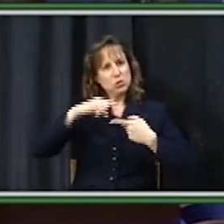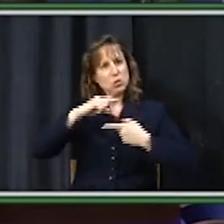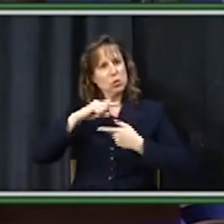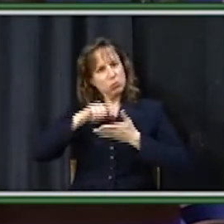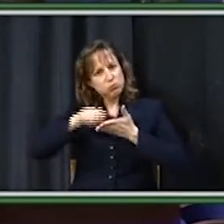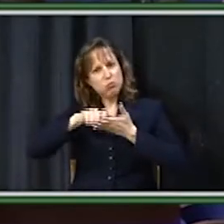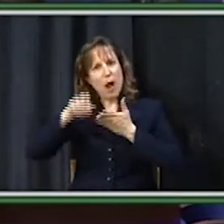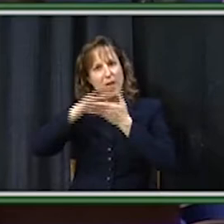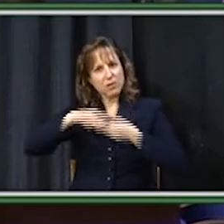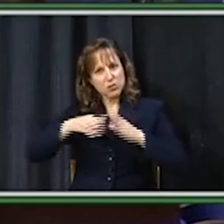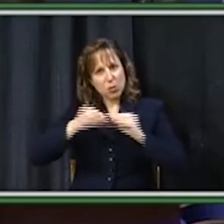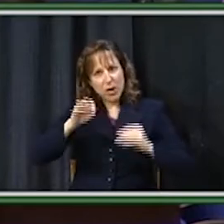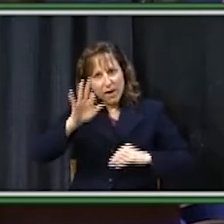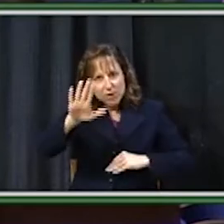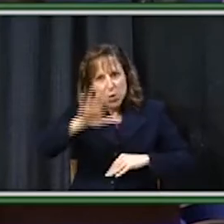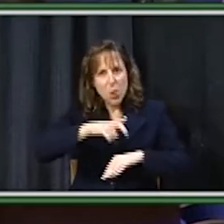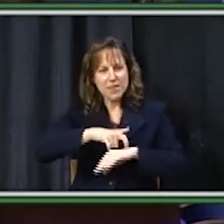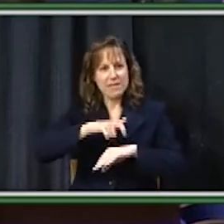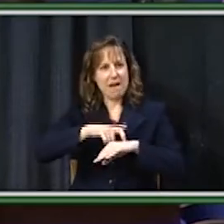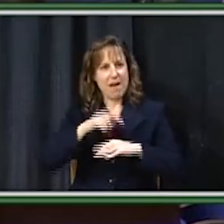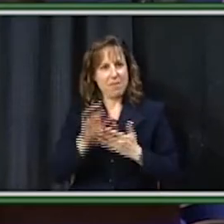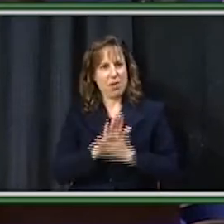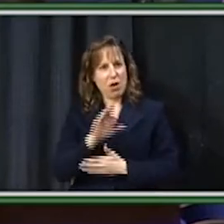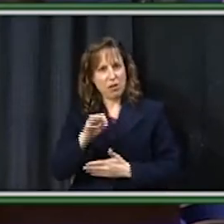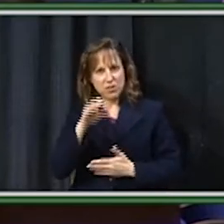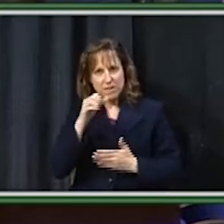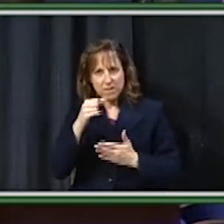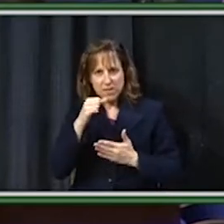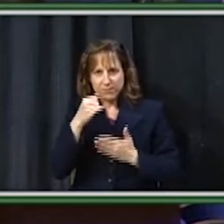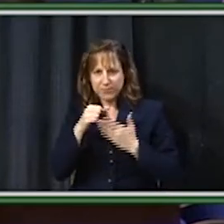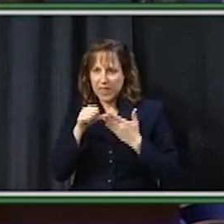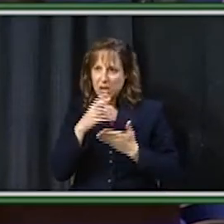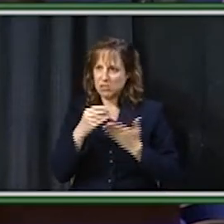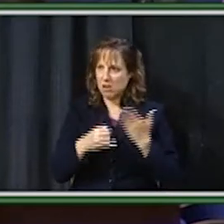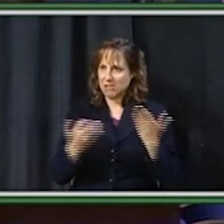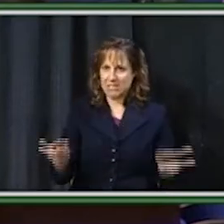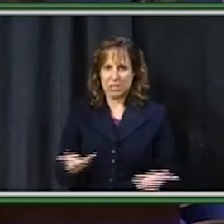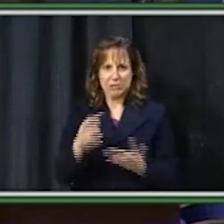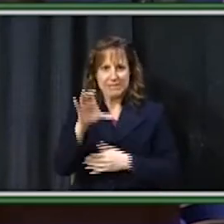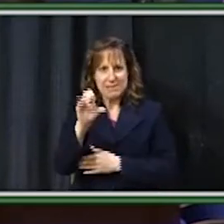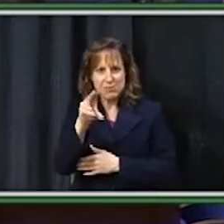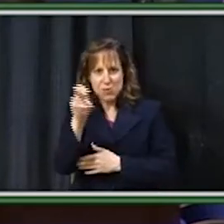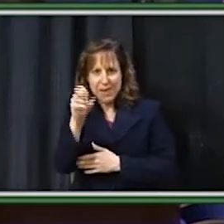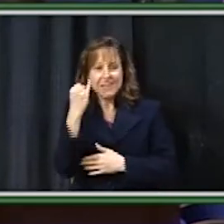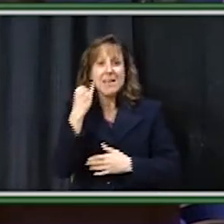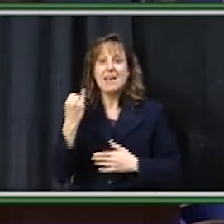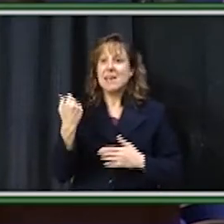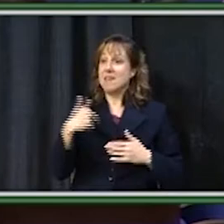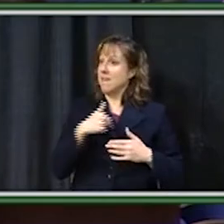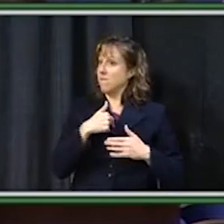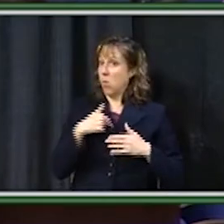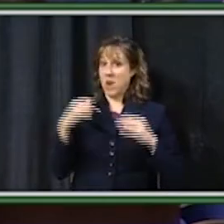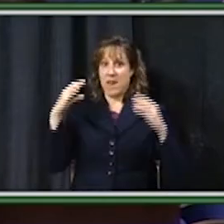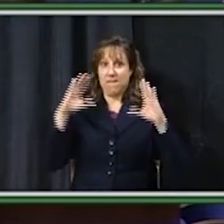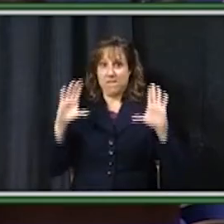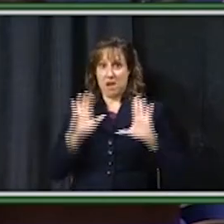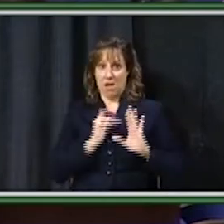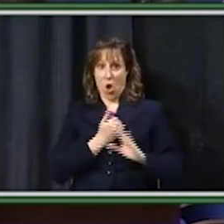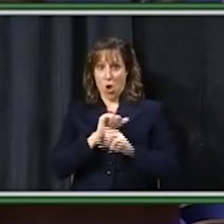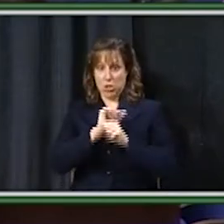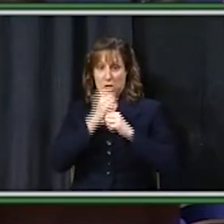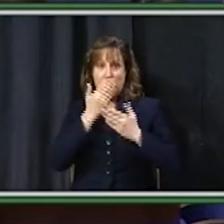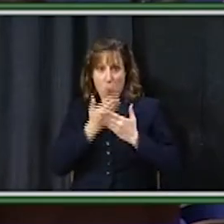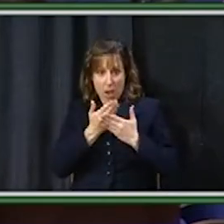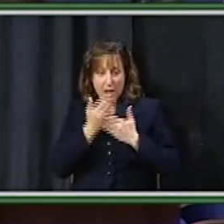your time in the College of Arts and at Sac State. And if we, your teachers in university, have done our jobs well, you